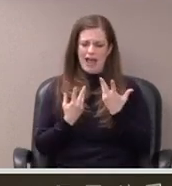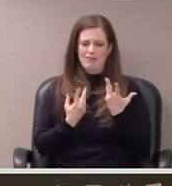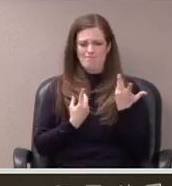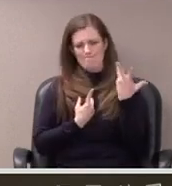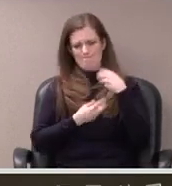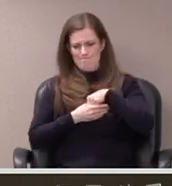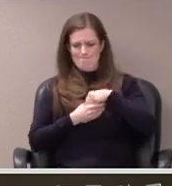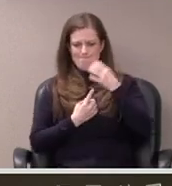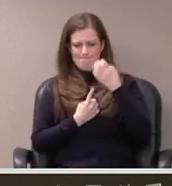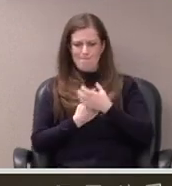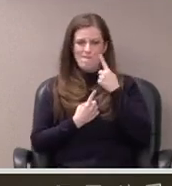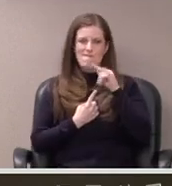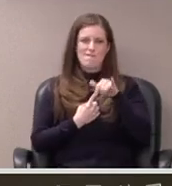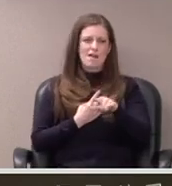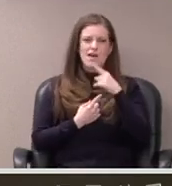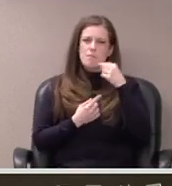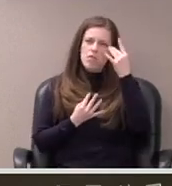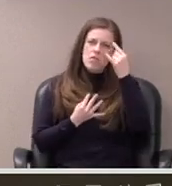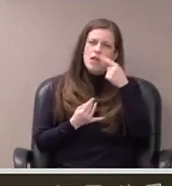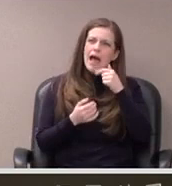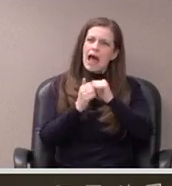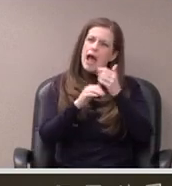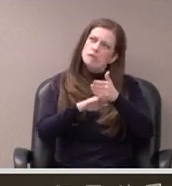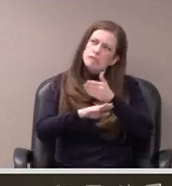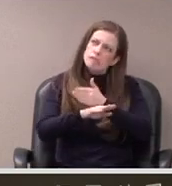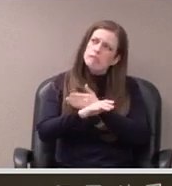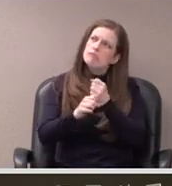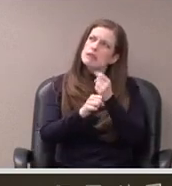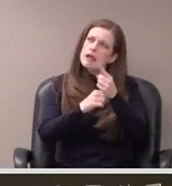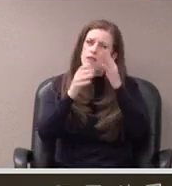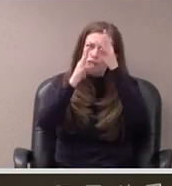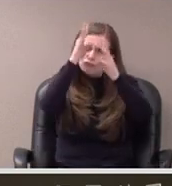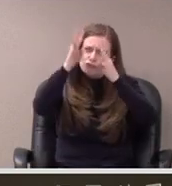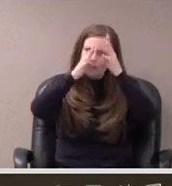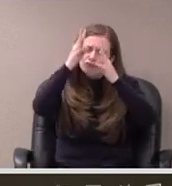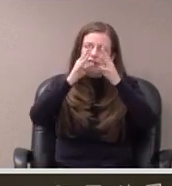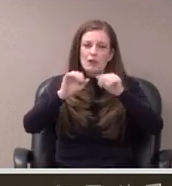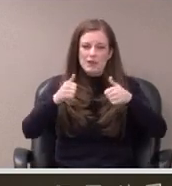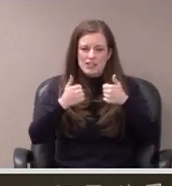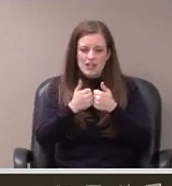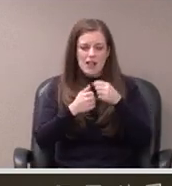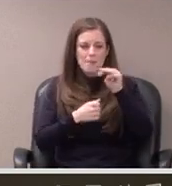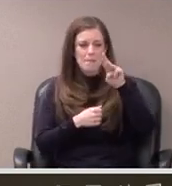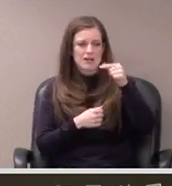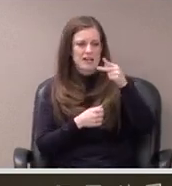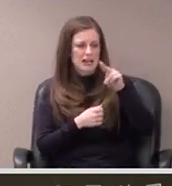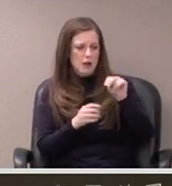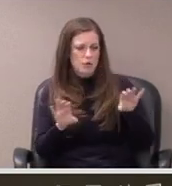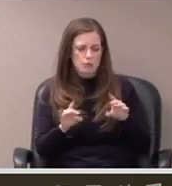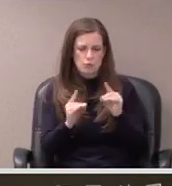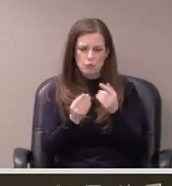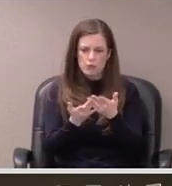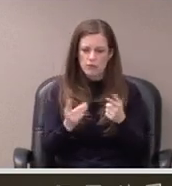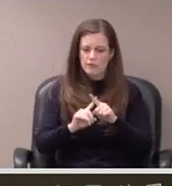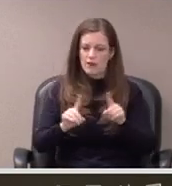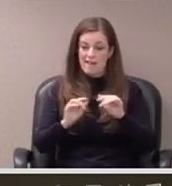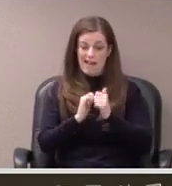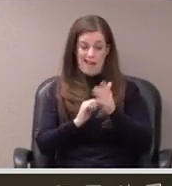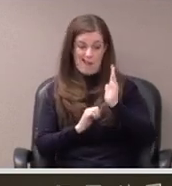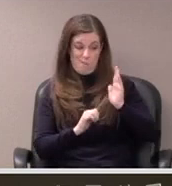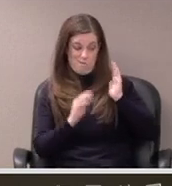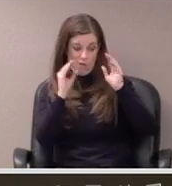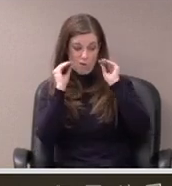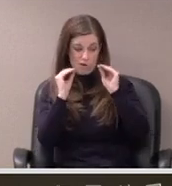about how can I make the next day better. I'm constantly changing things up. We were challenged by Mr. Gunn to do things completely differently from however we ever taught